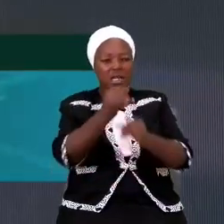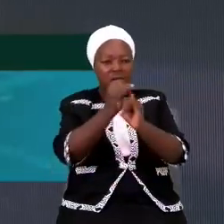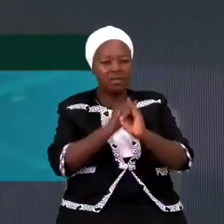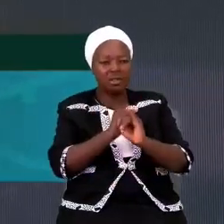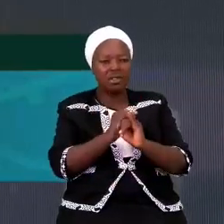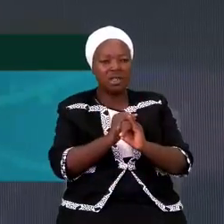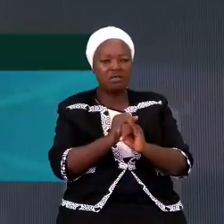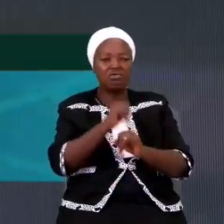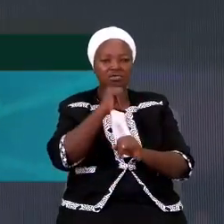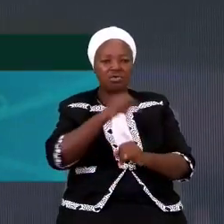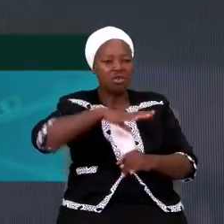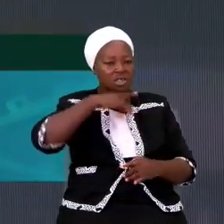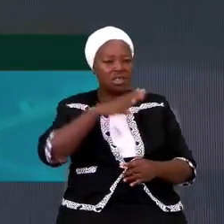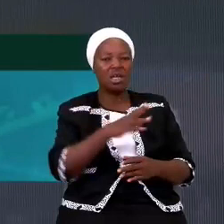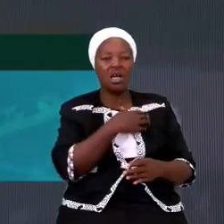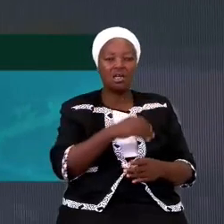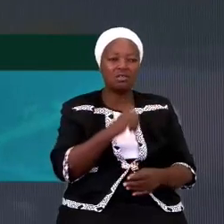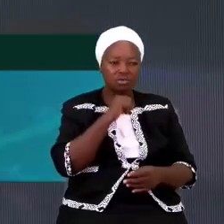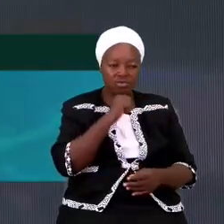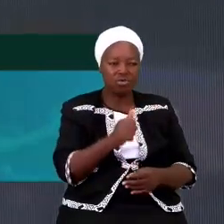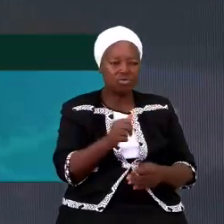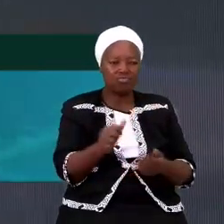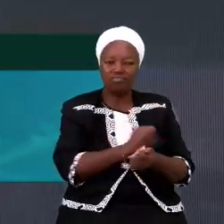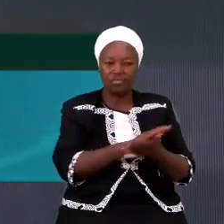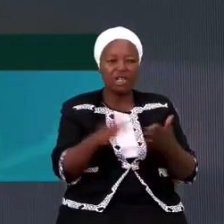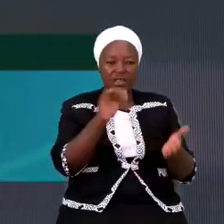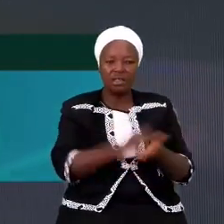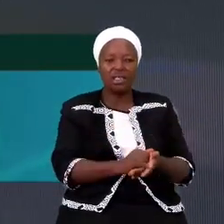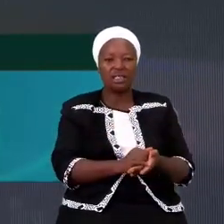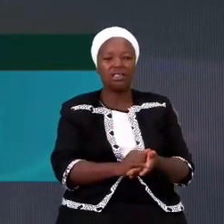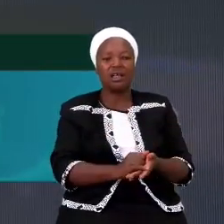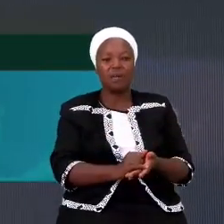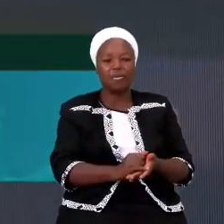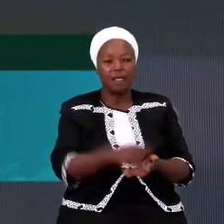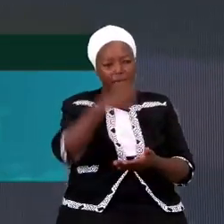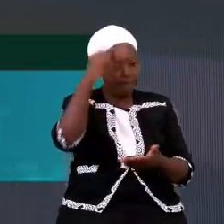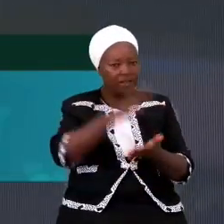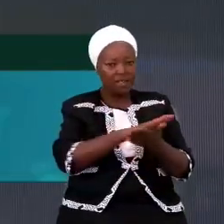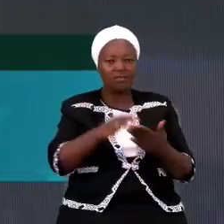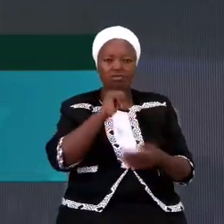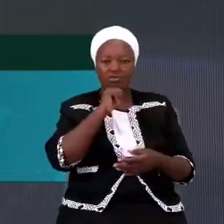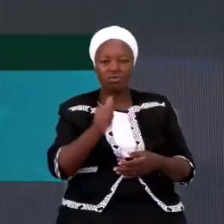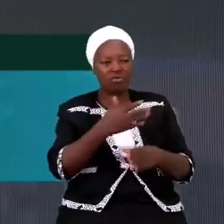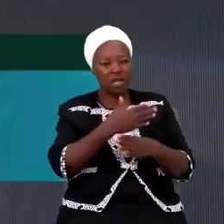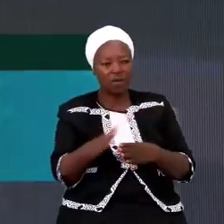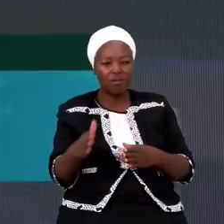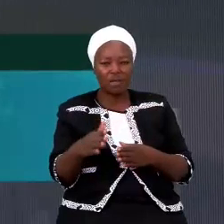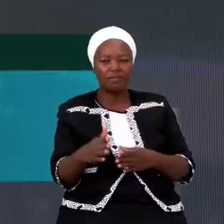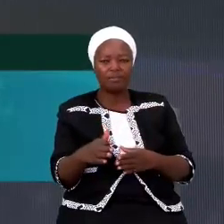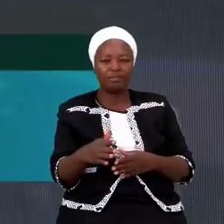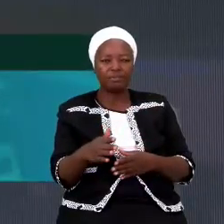unfading rewards that fadeth not away, reserved in heaven for